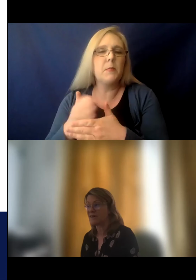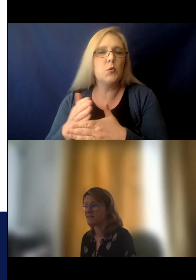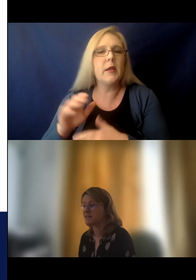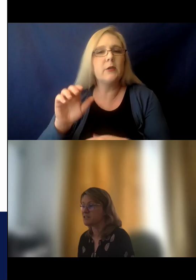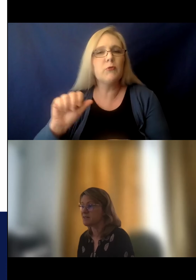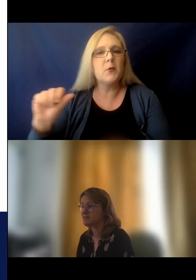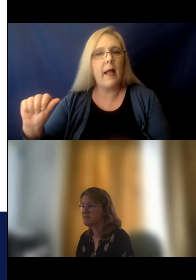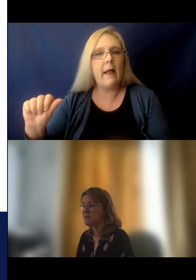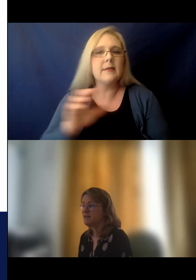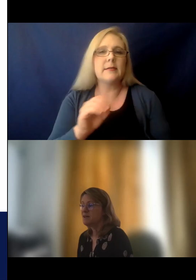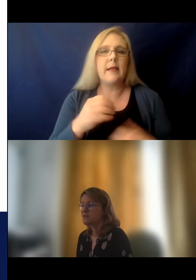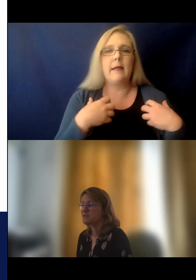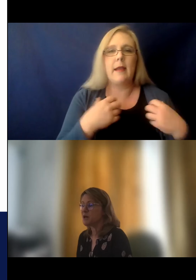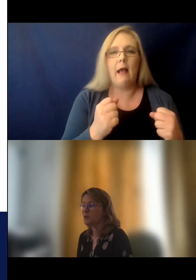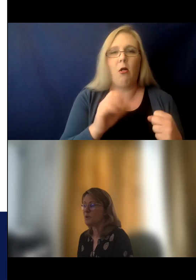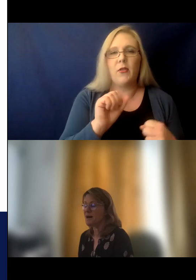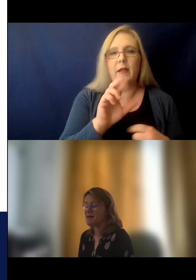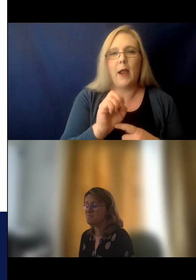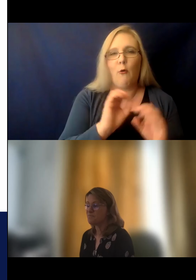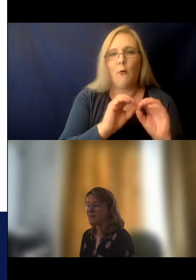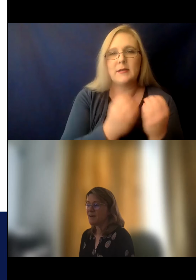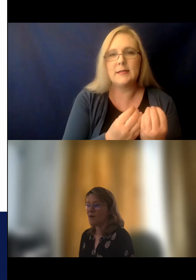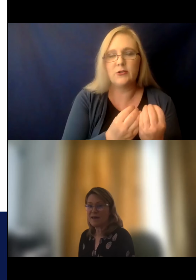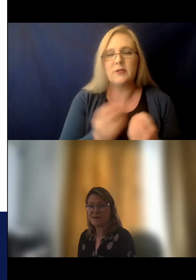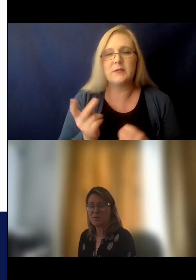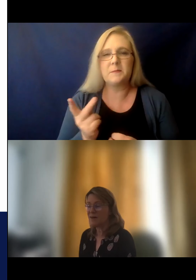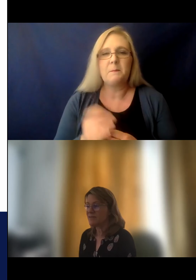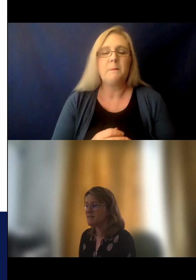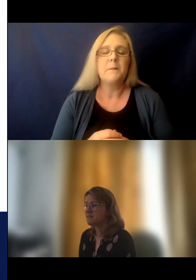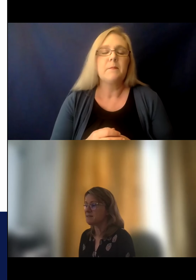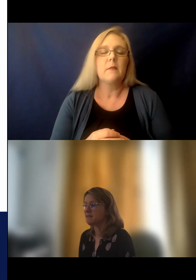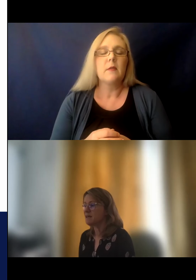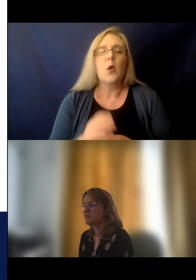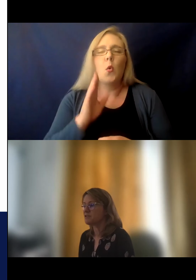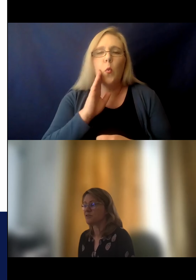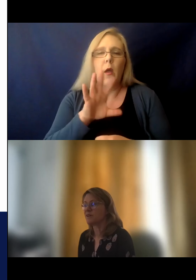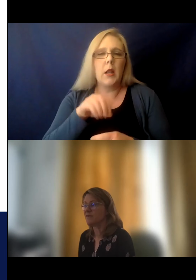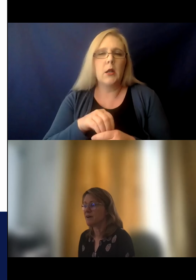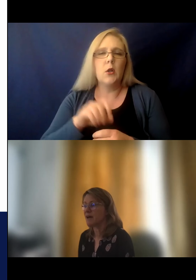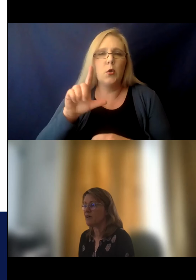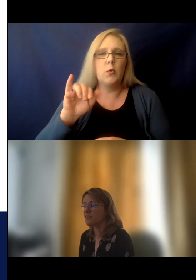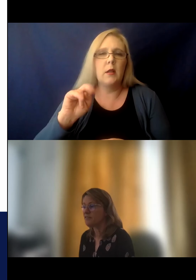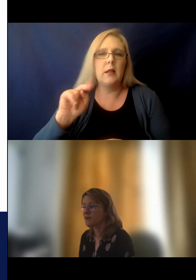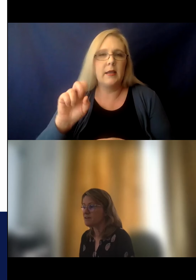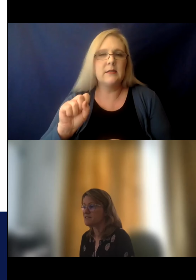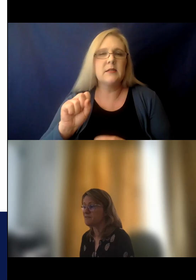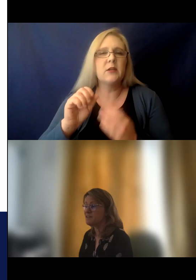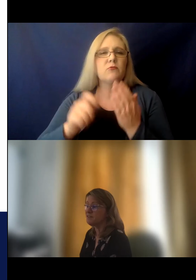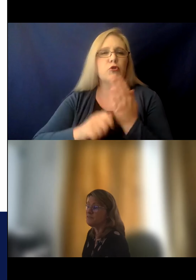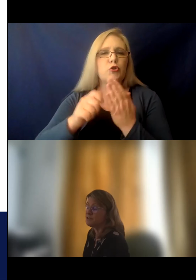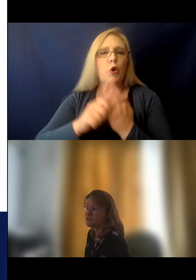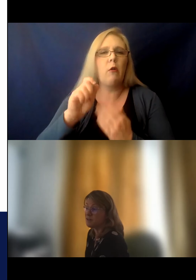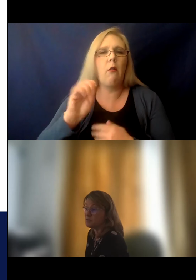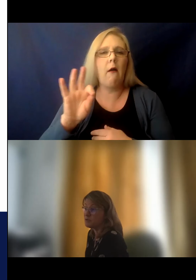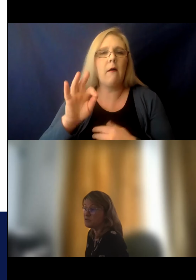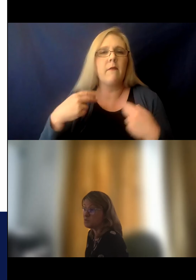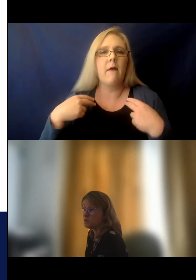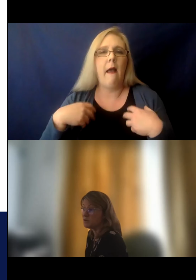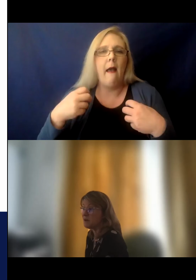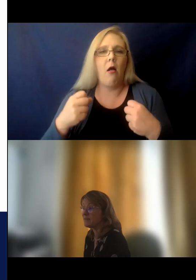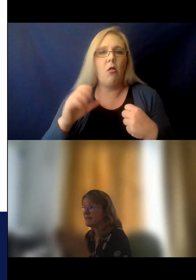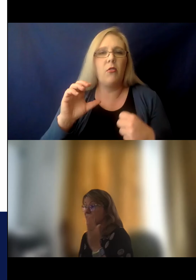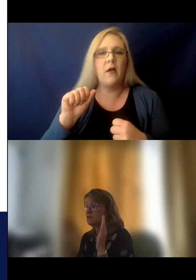healthcare organizations. So I think we'll have links to this later. The Journal of Health Affairs has featured Dr.